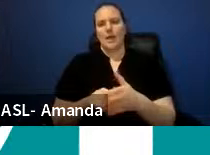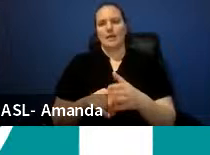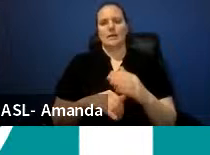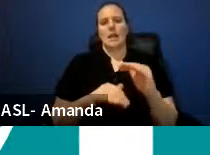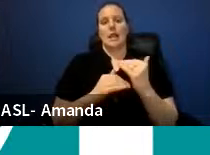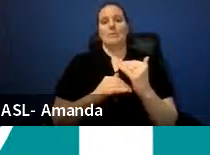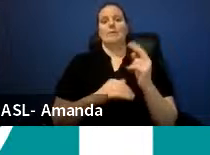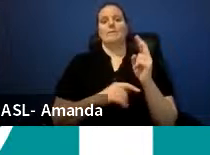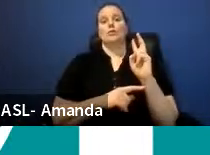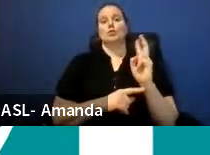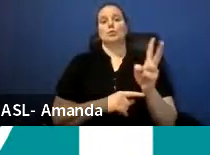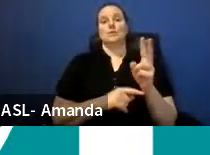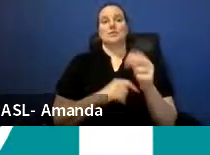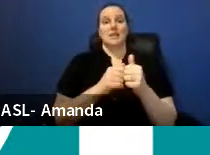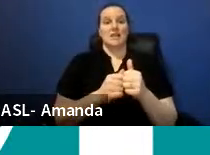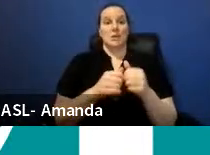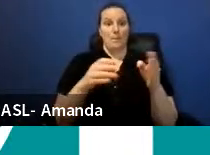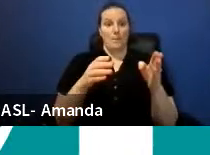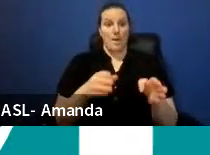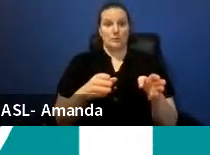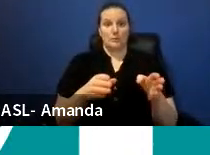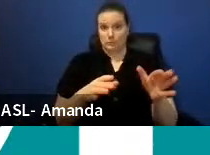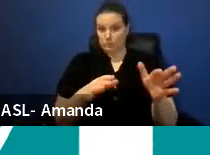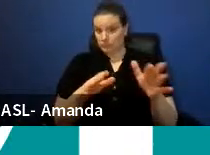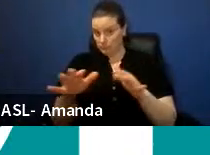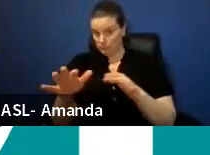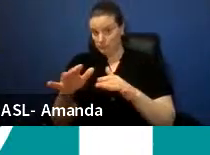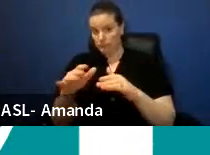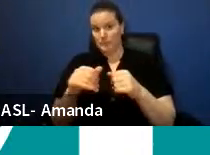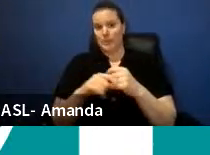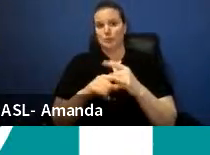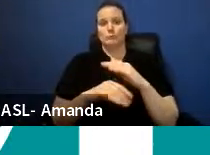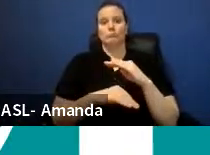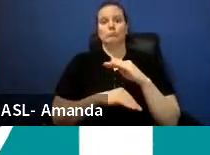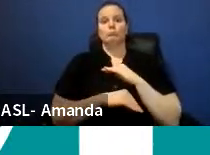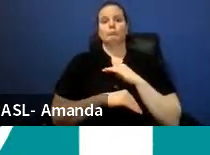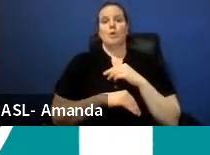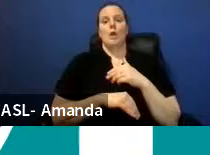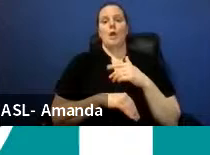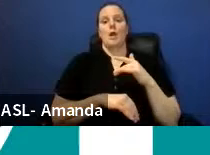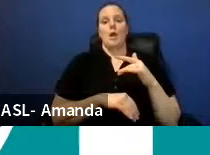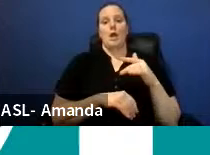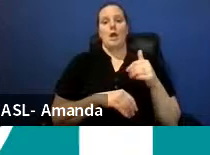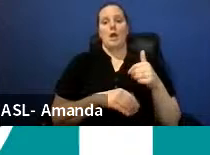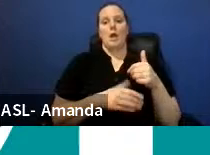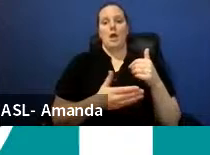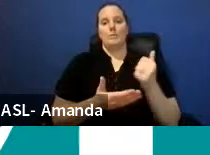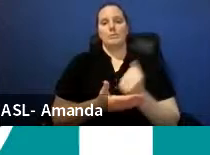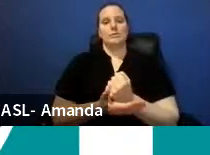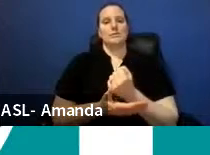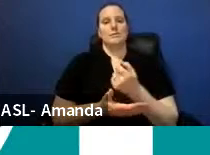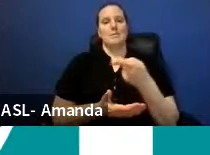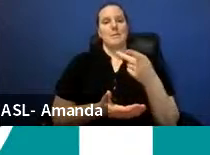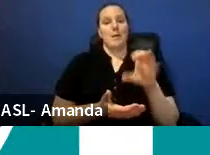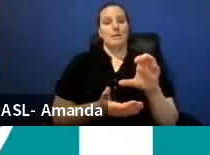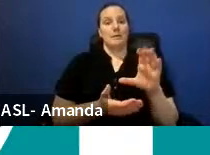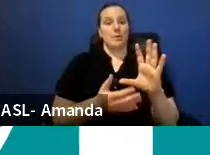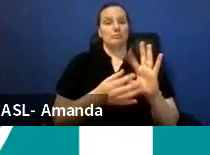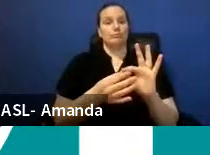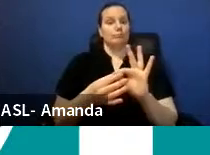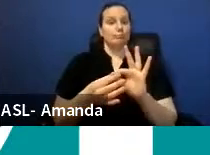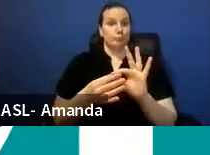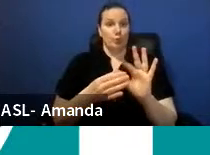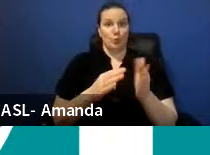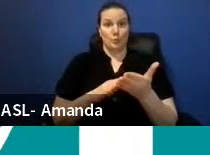of 2 minutes per person so that we can make sure that we have the opportunity to hear from any of our public that wants to address the